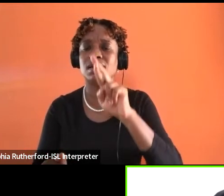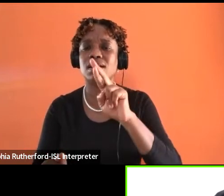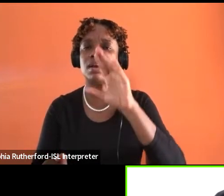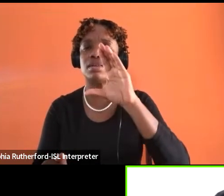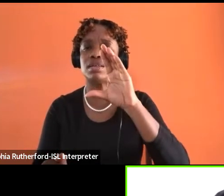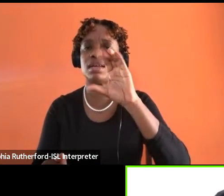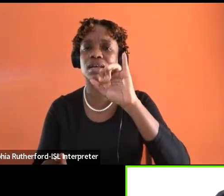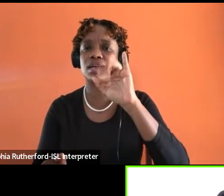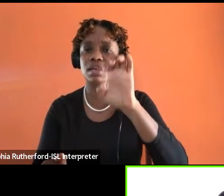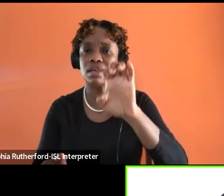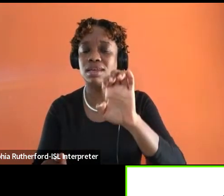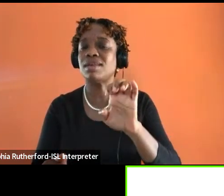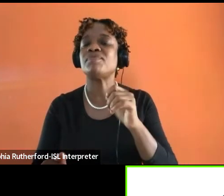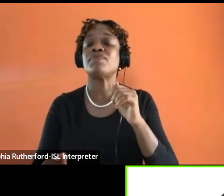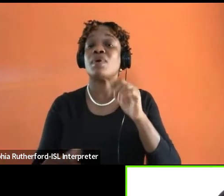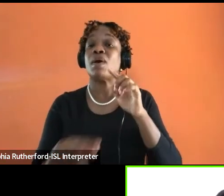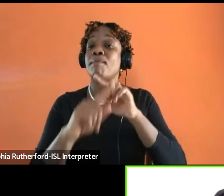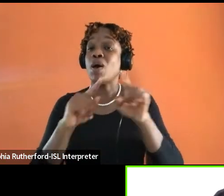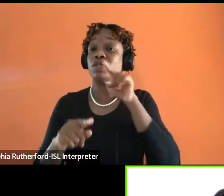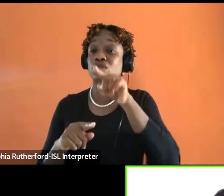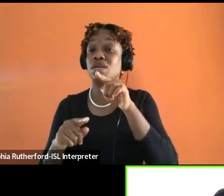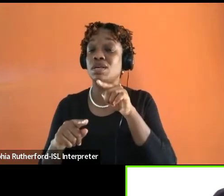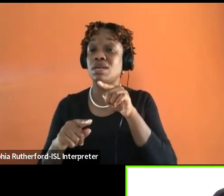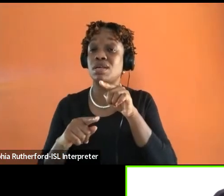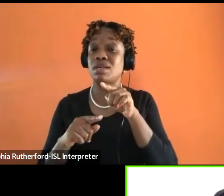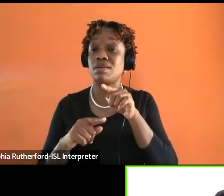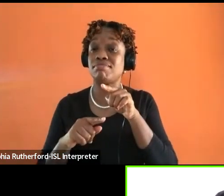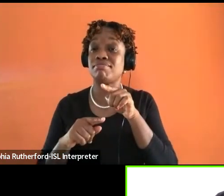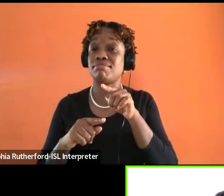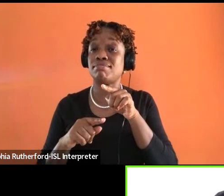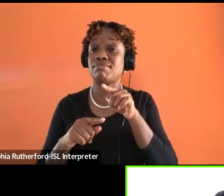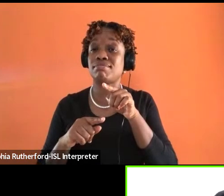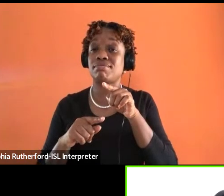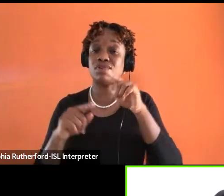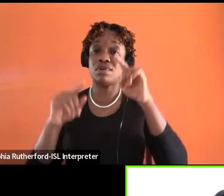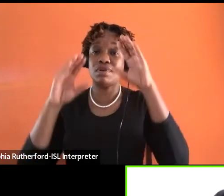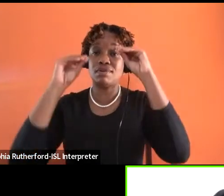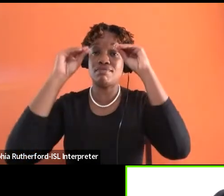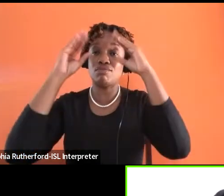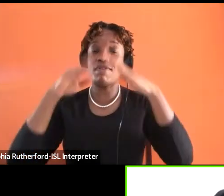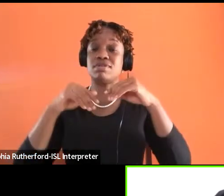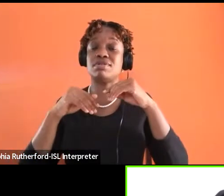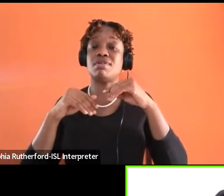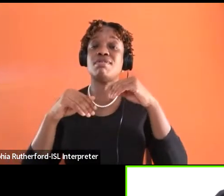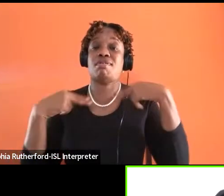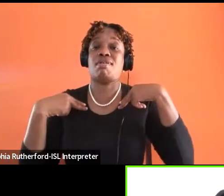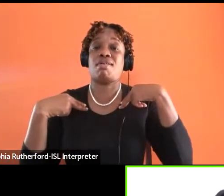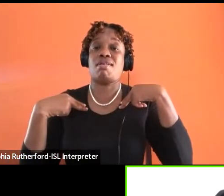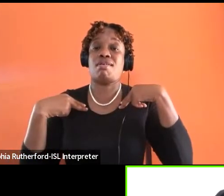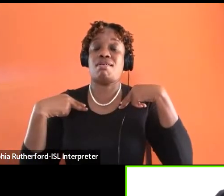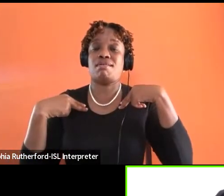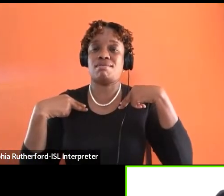know that she is an associate professor of health psychology in the School of Science and Technology